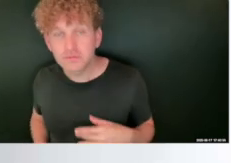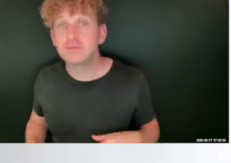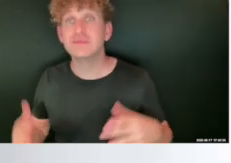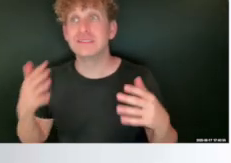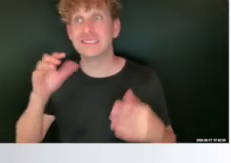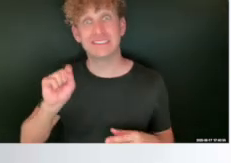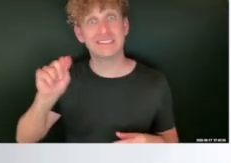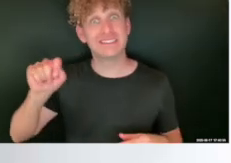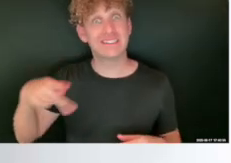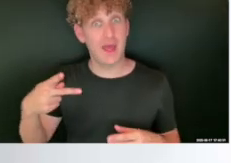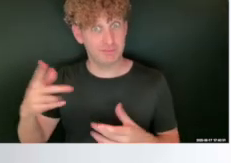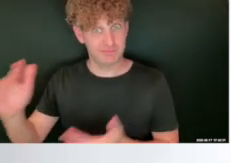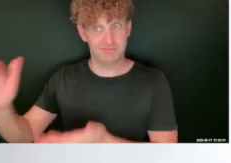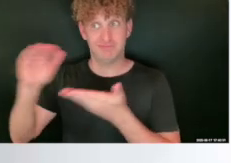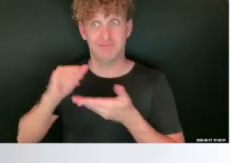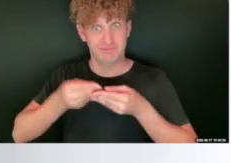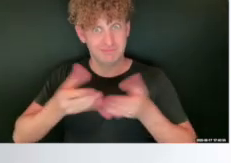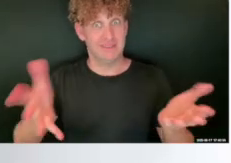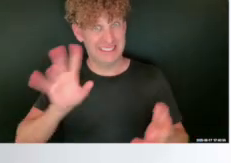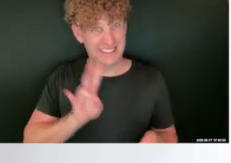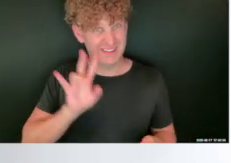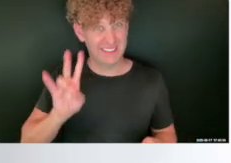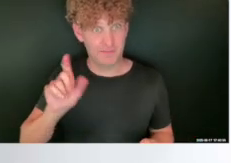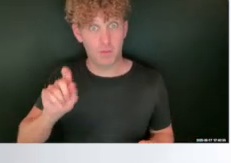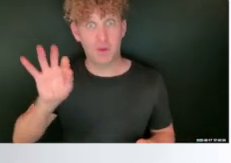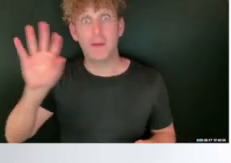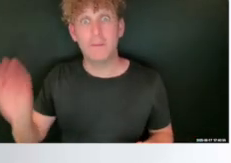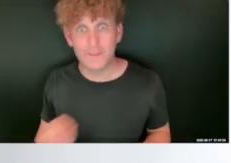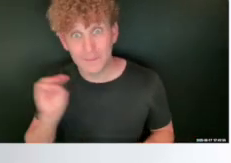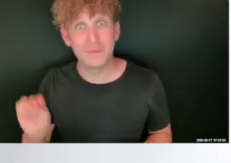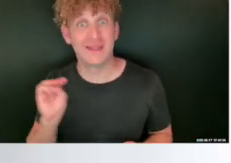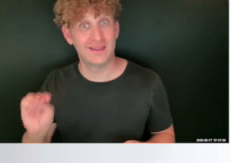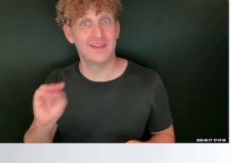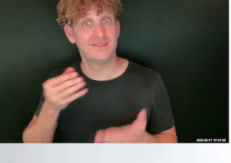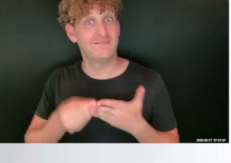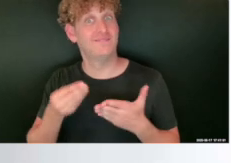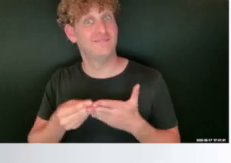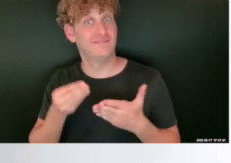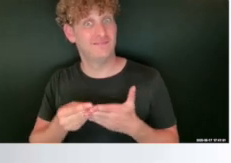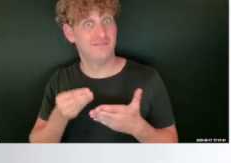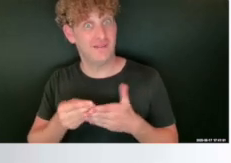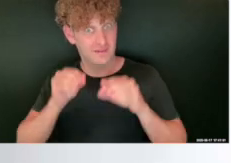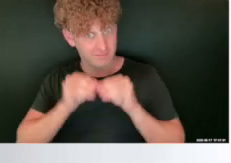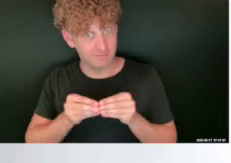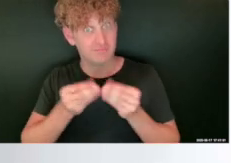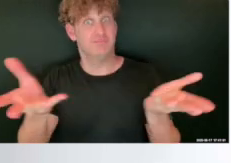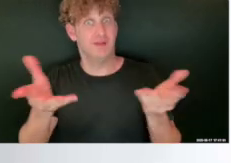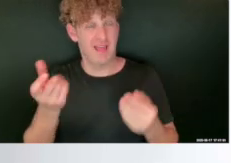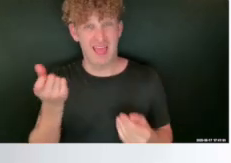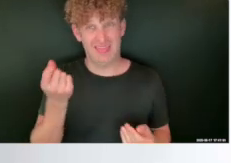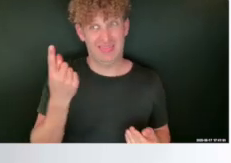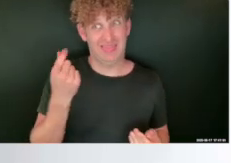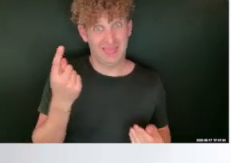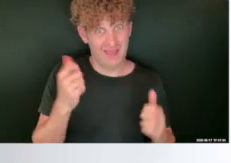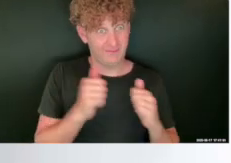13 million, STEP has taken the approach of trying to build and strengthen connections to these existing